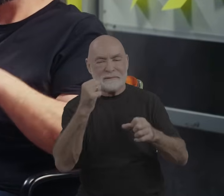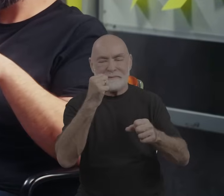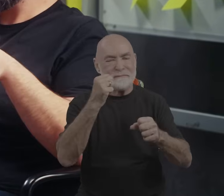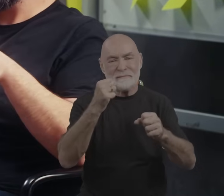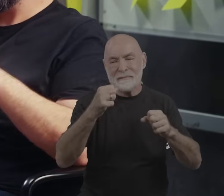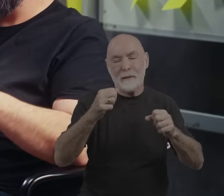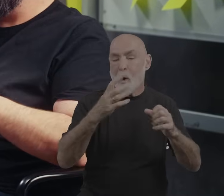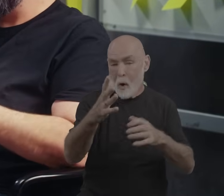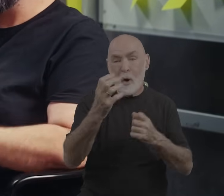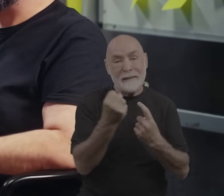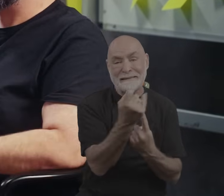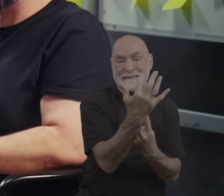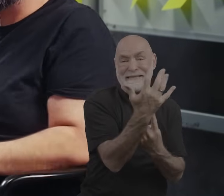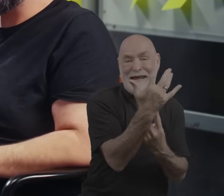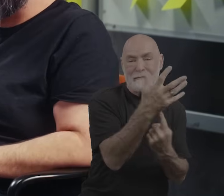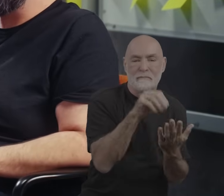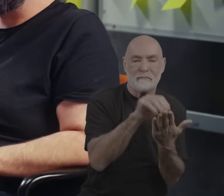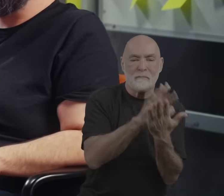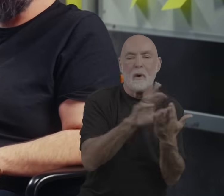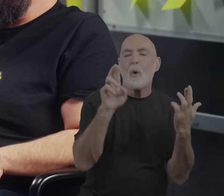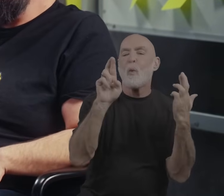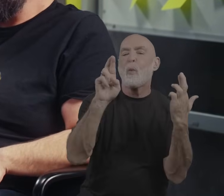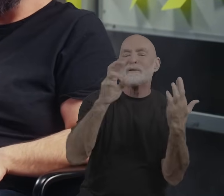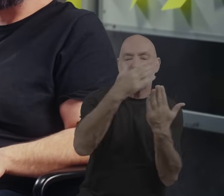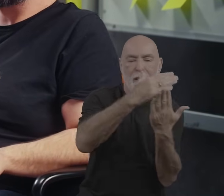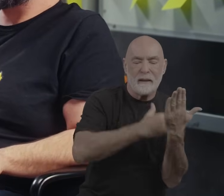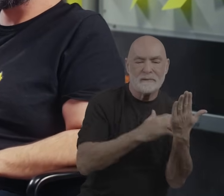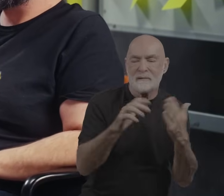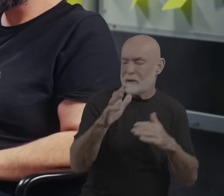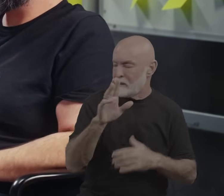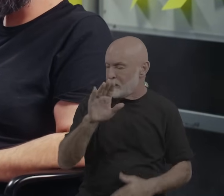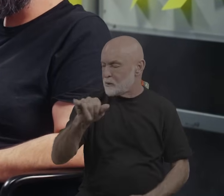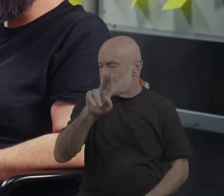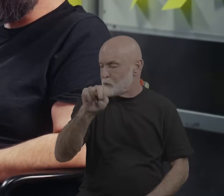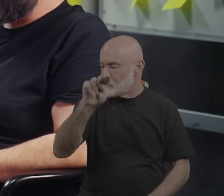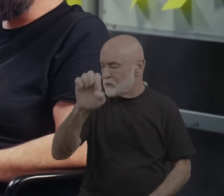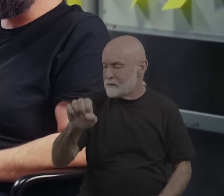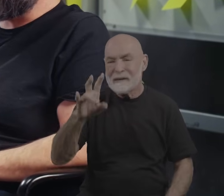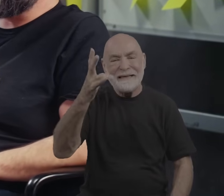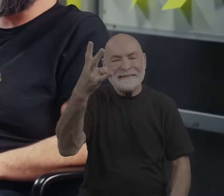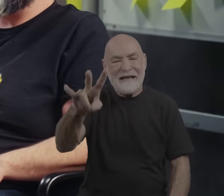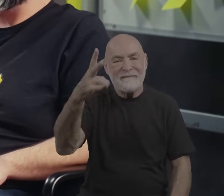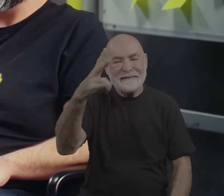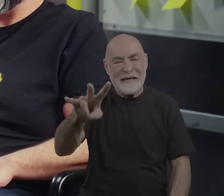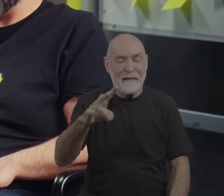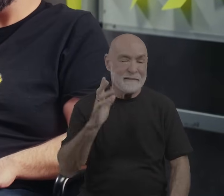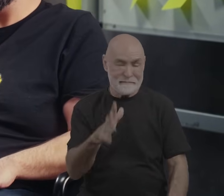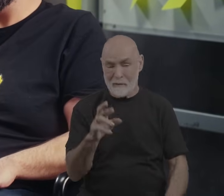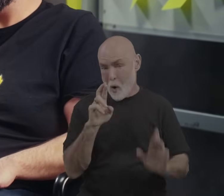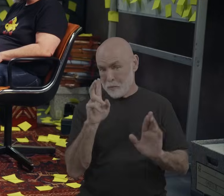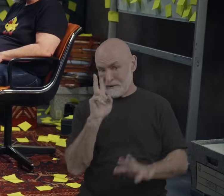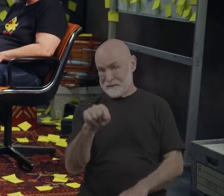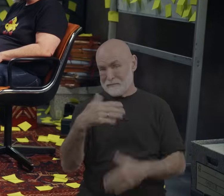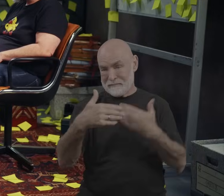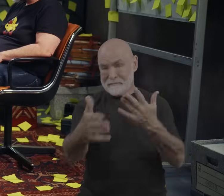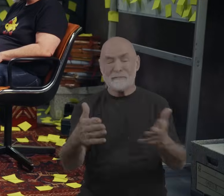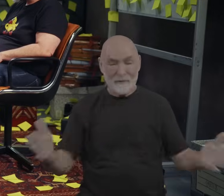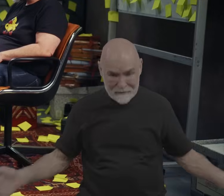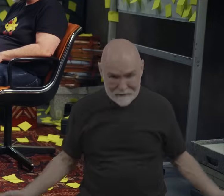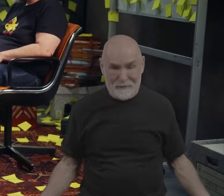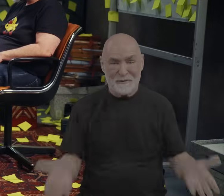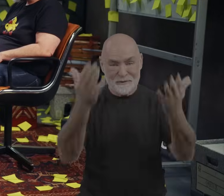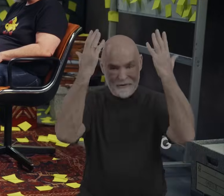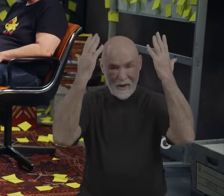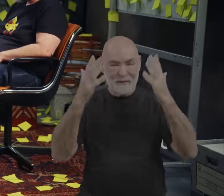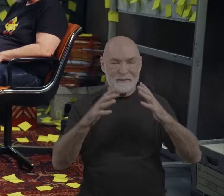Store, or you can head over to Steam where you can wishlist the game today. It comes out June 17th. Grab your friends, and we hope to see you there. Well, go on then.